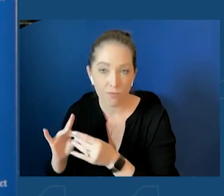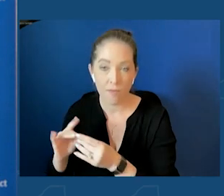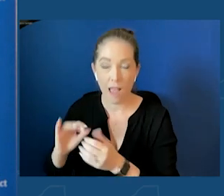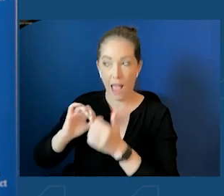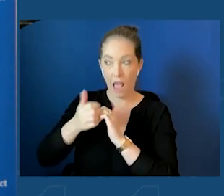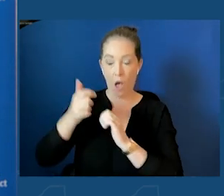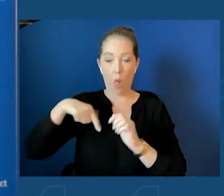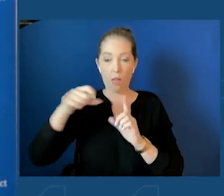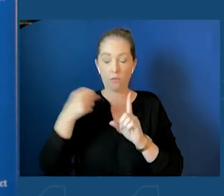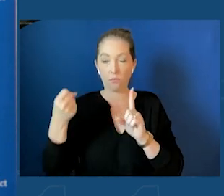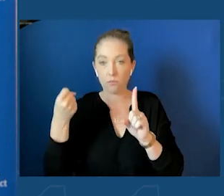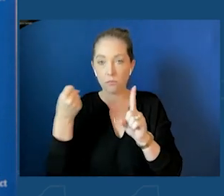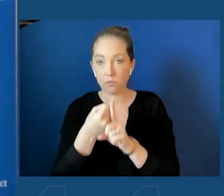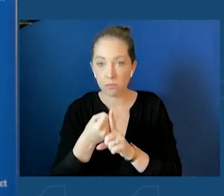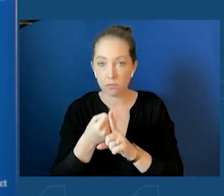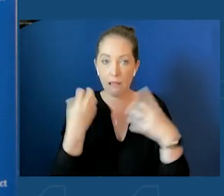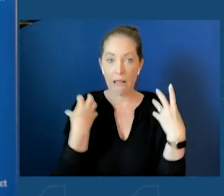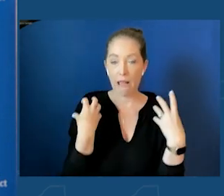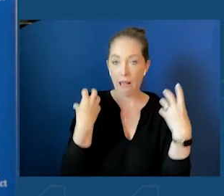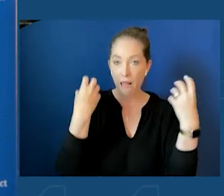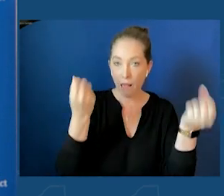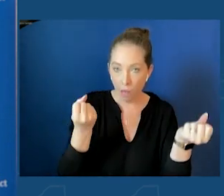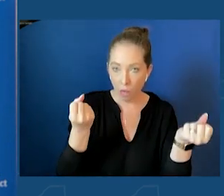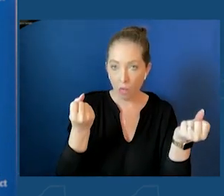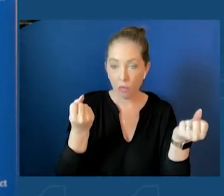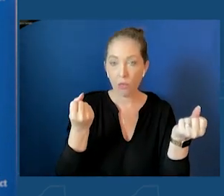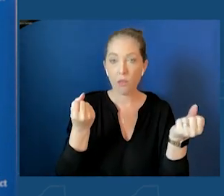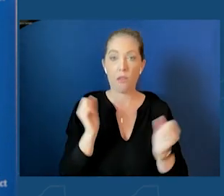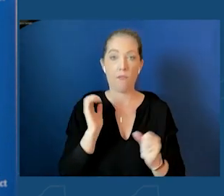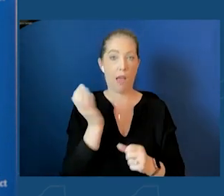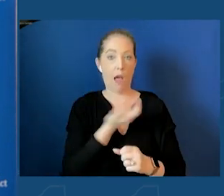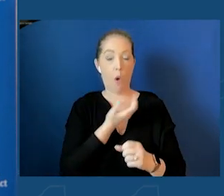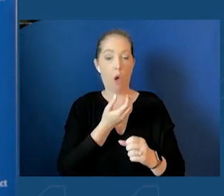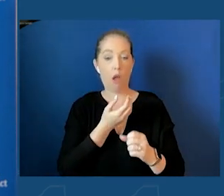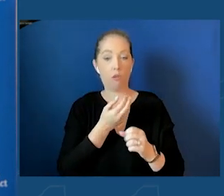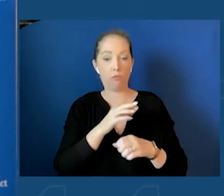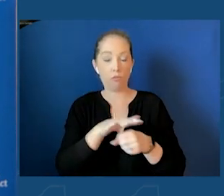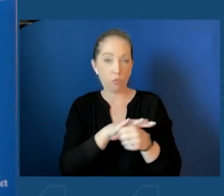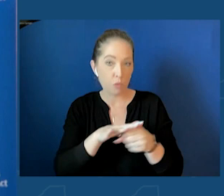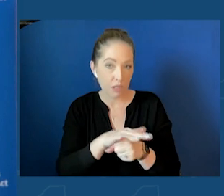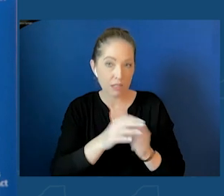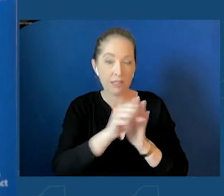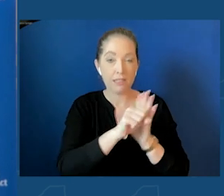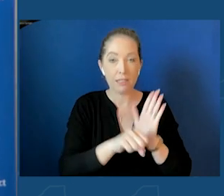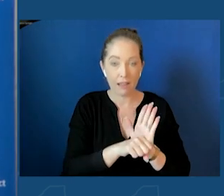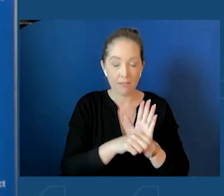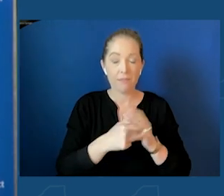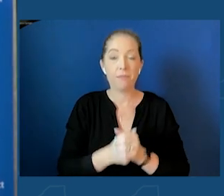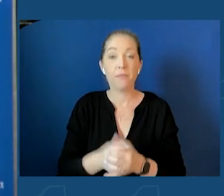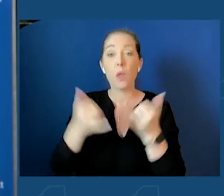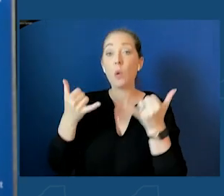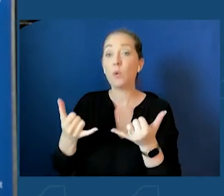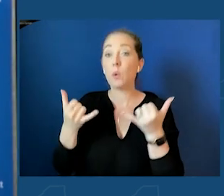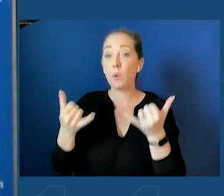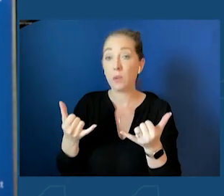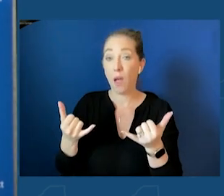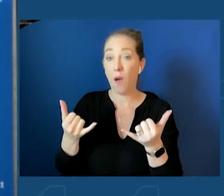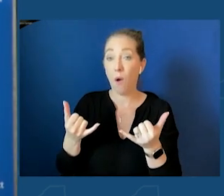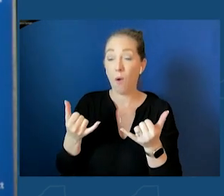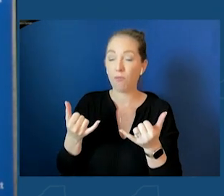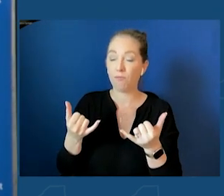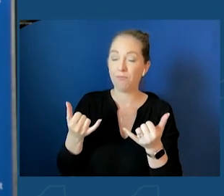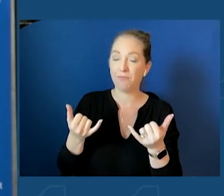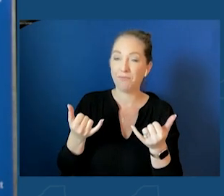health, vitality, and prosperity of our region and state. So without further ado, please join me in welcoming